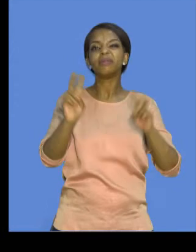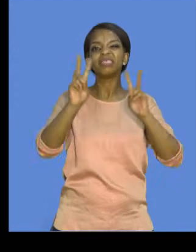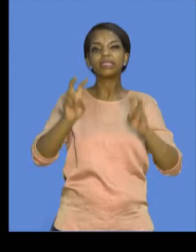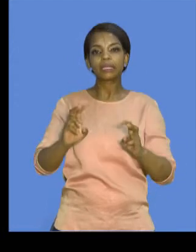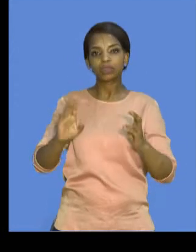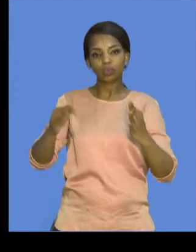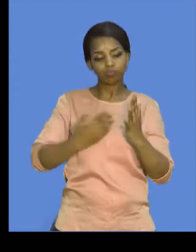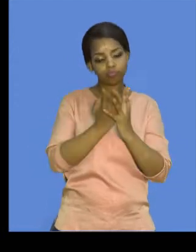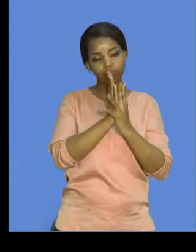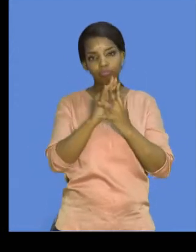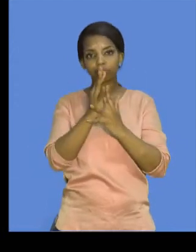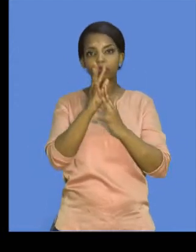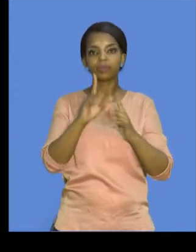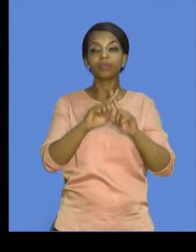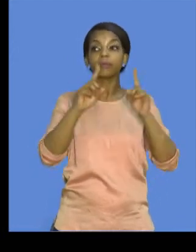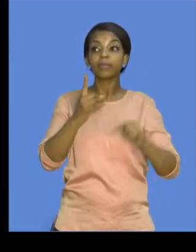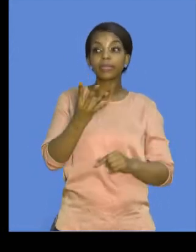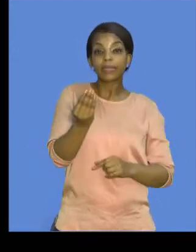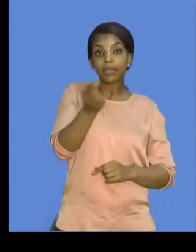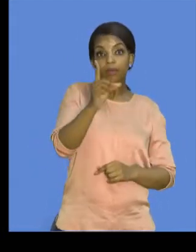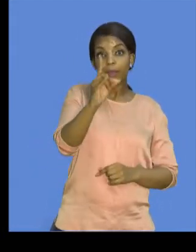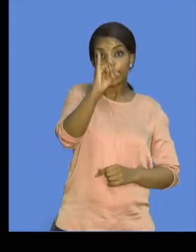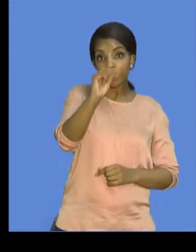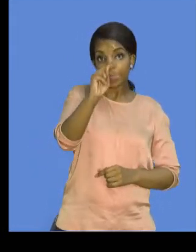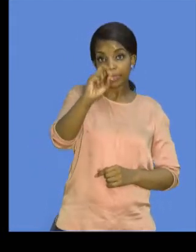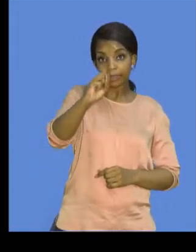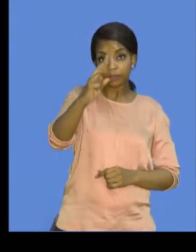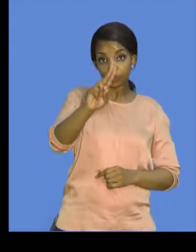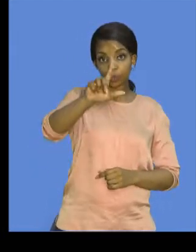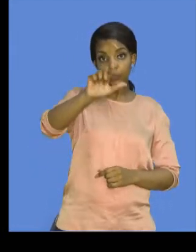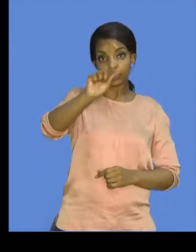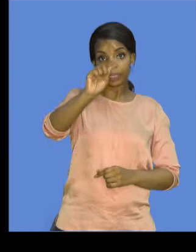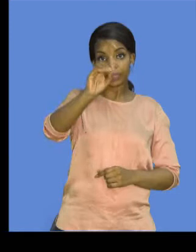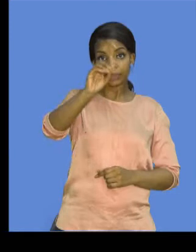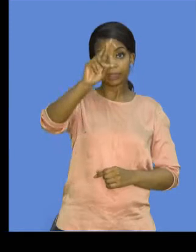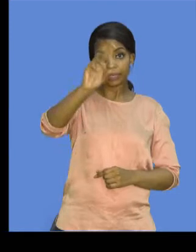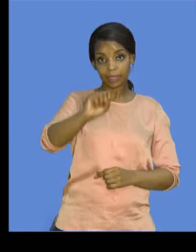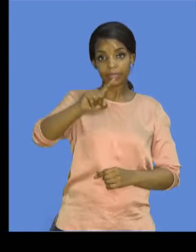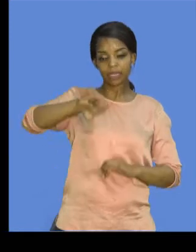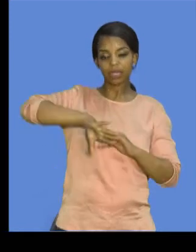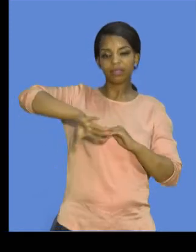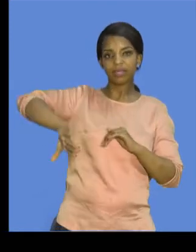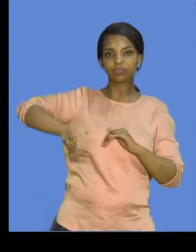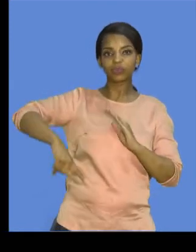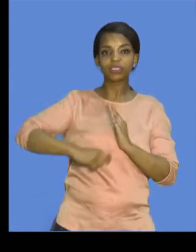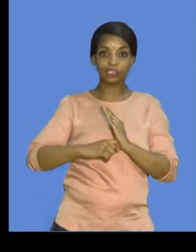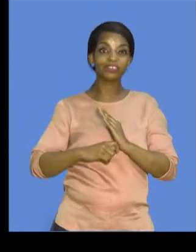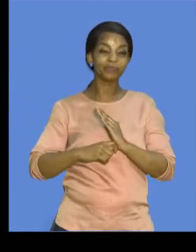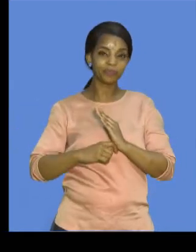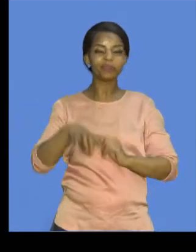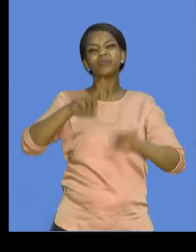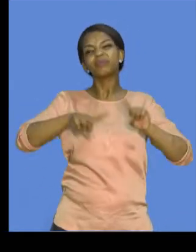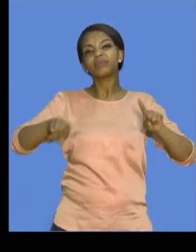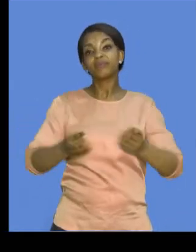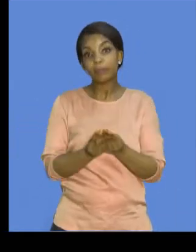insulators, they do the opposite, or they exclude charge. So these are different materials in real life, right? So as far